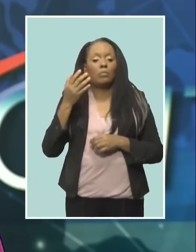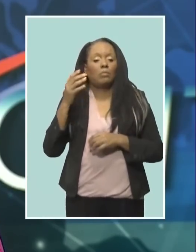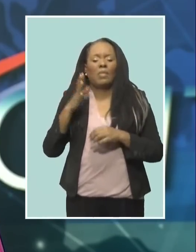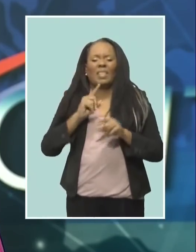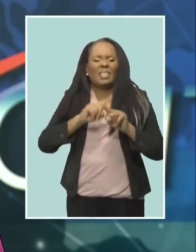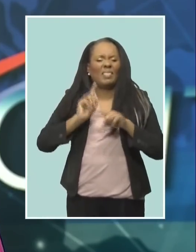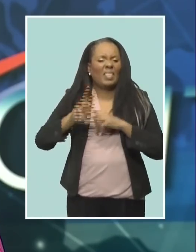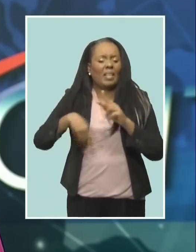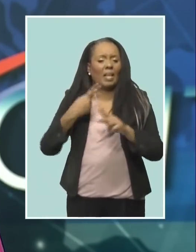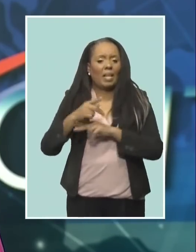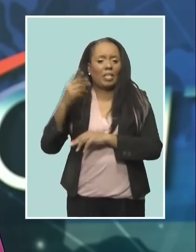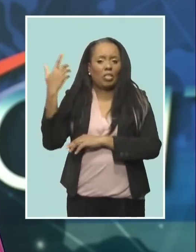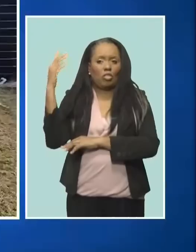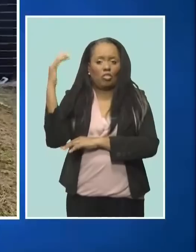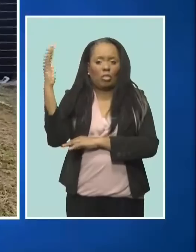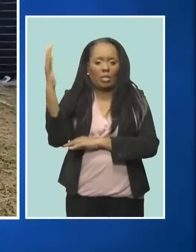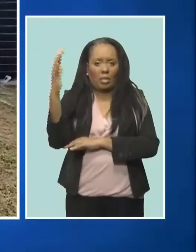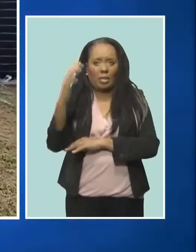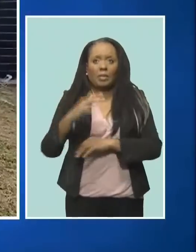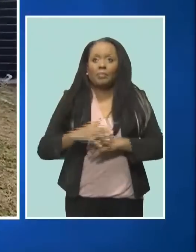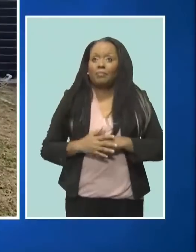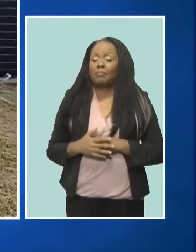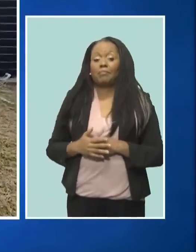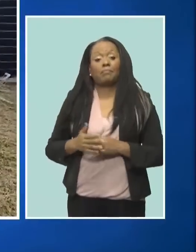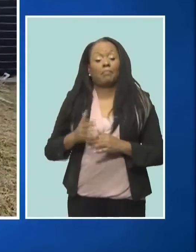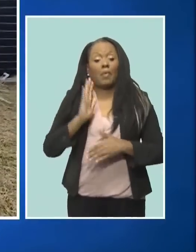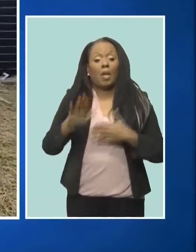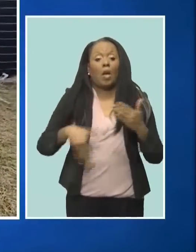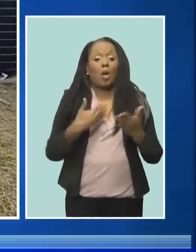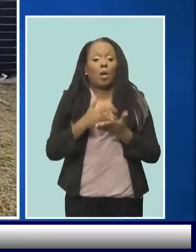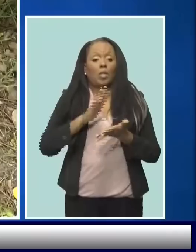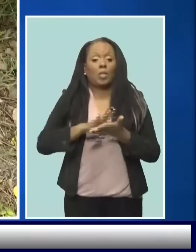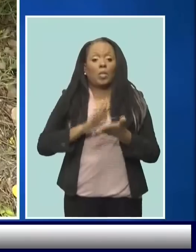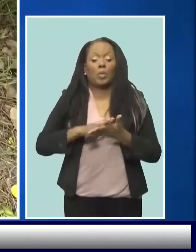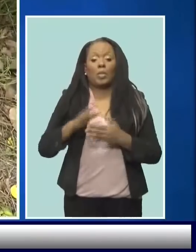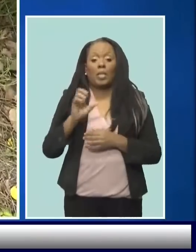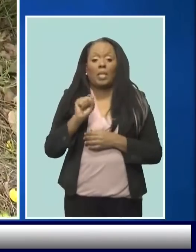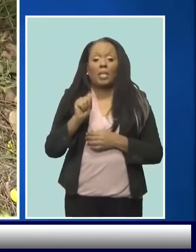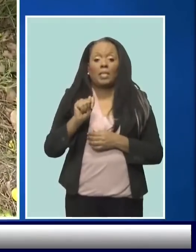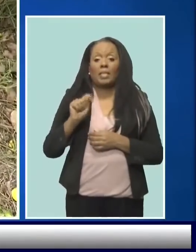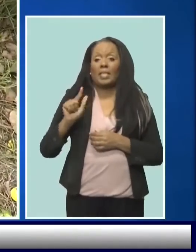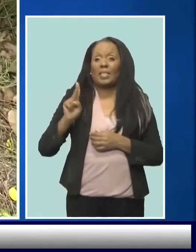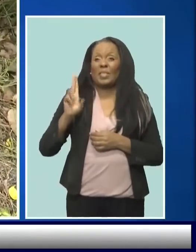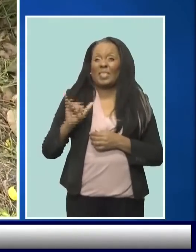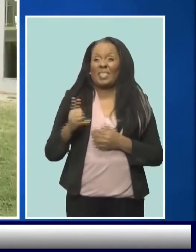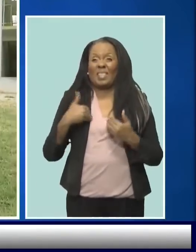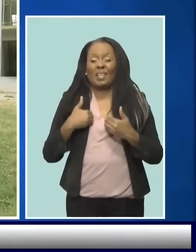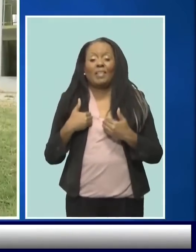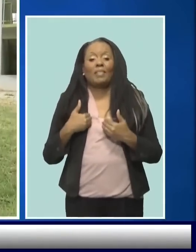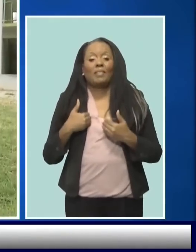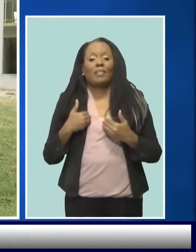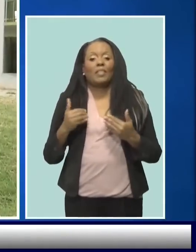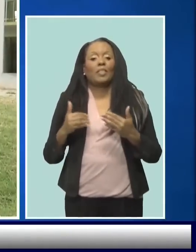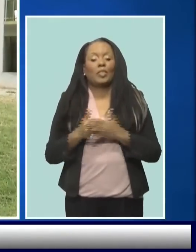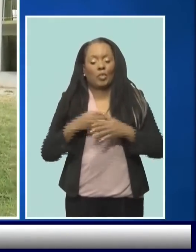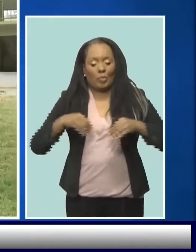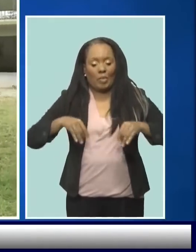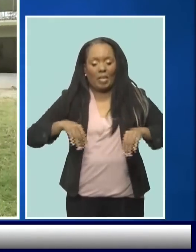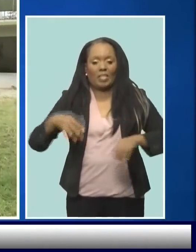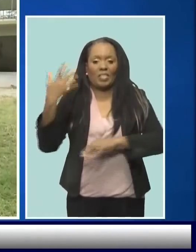the report. All the schools in St. Lucie have new trees on their compounds. Today, the St. Lucie We